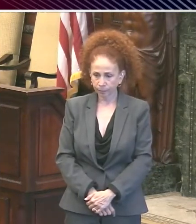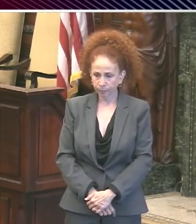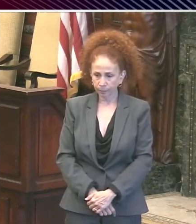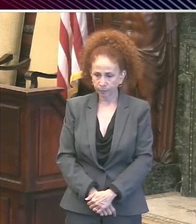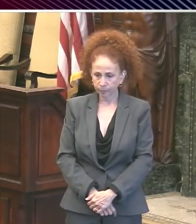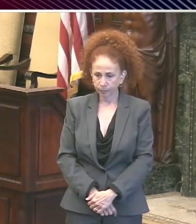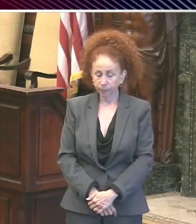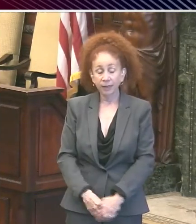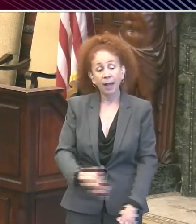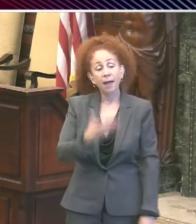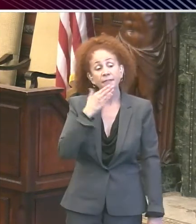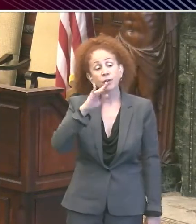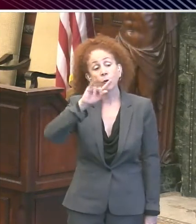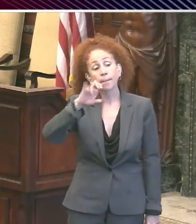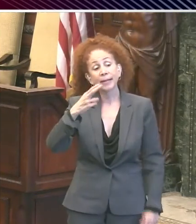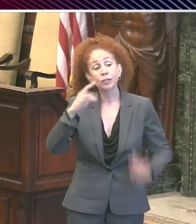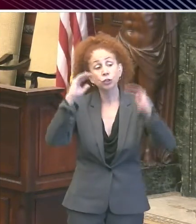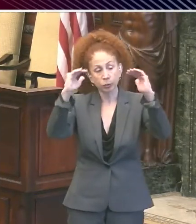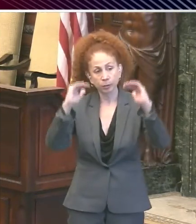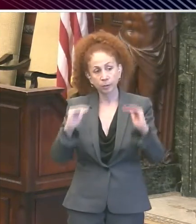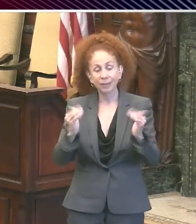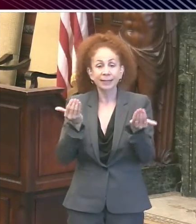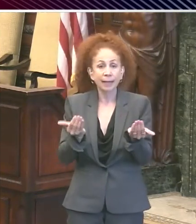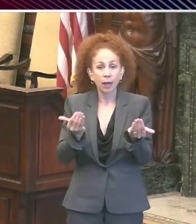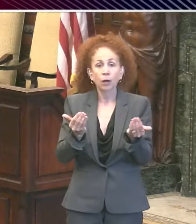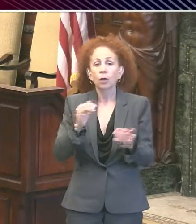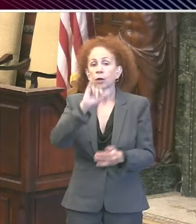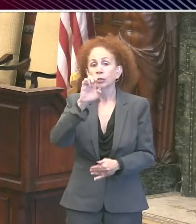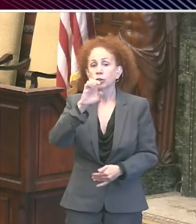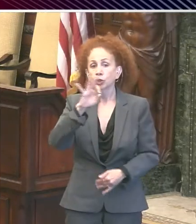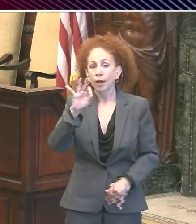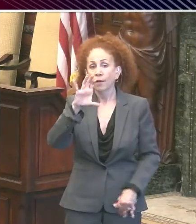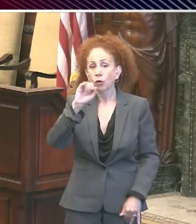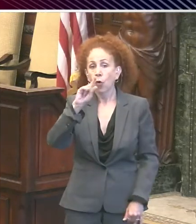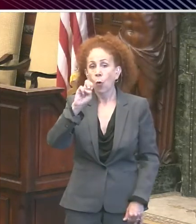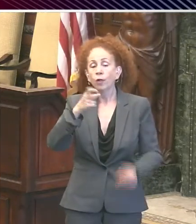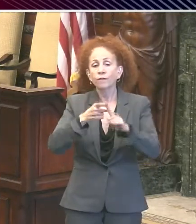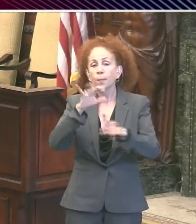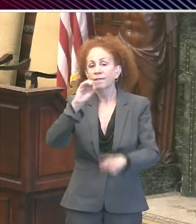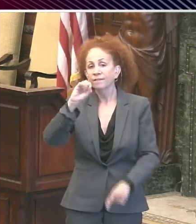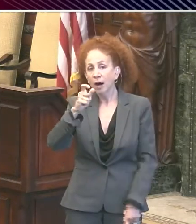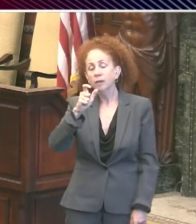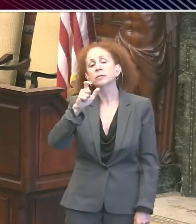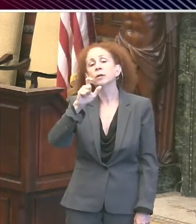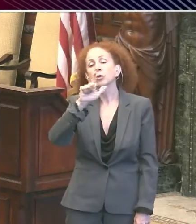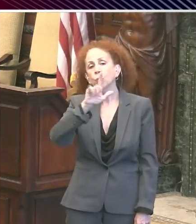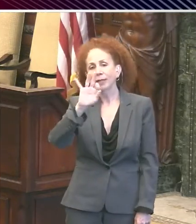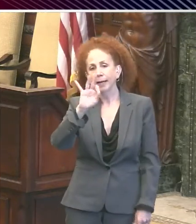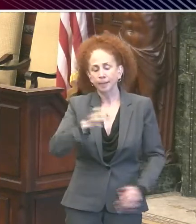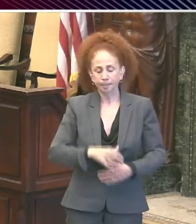Thank you, Mitch. We're going to go now to Jeff Cole of Fox 29.